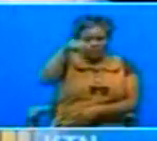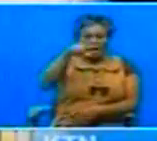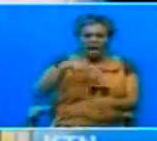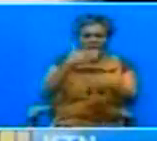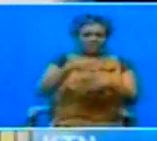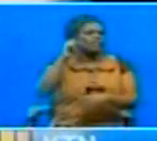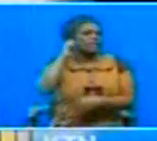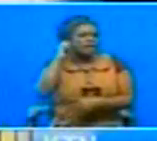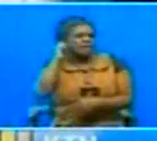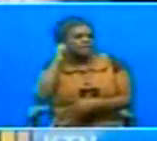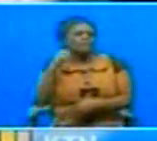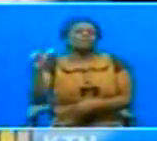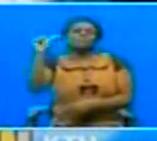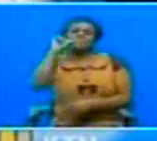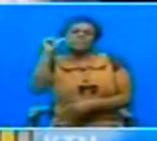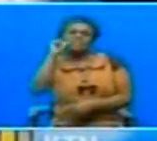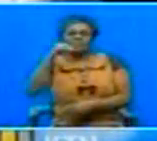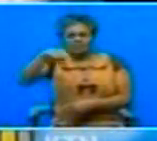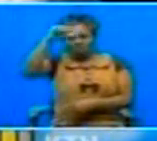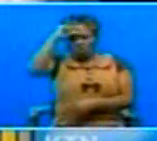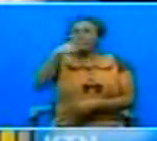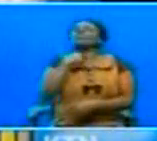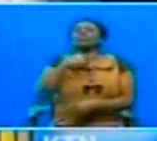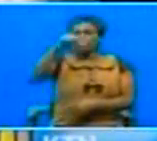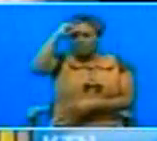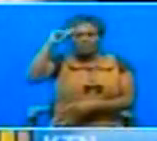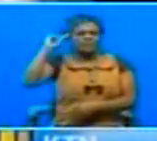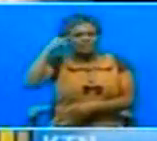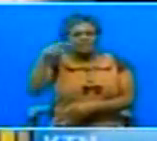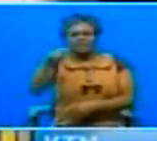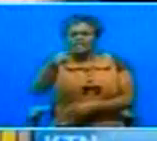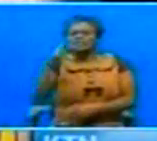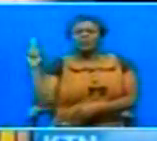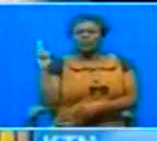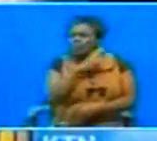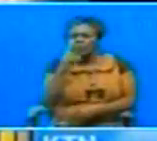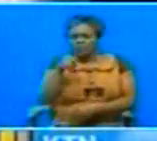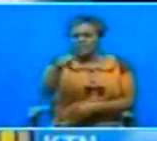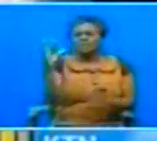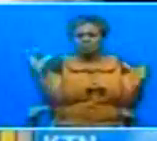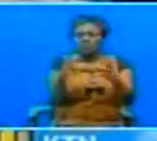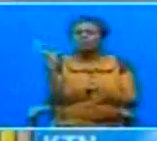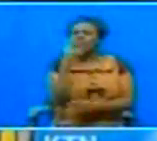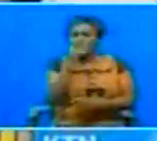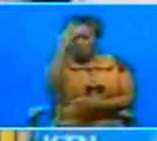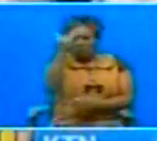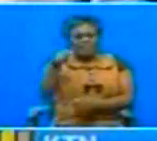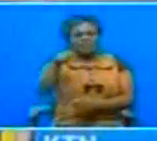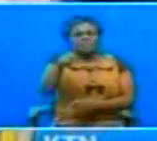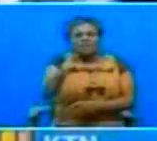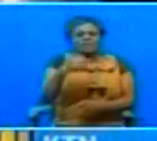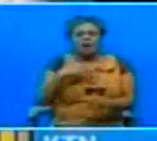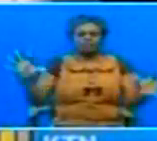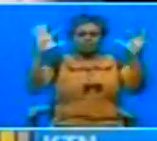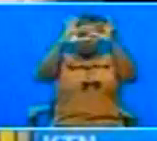resistance, the colonial government now thought this was a threat. These people were a threat because they were a